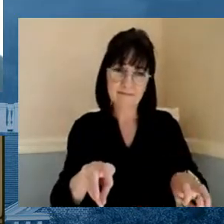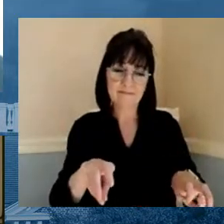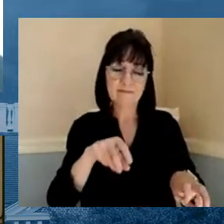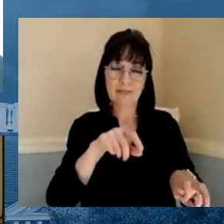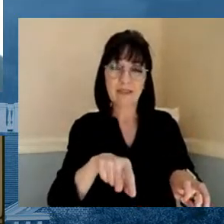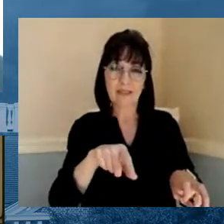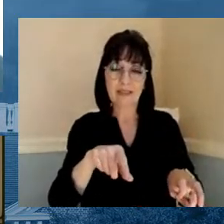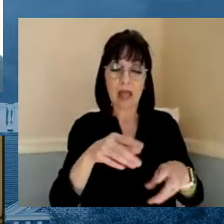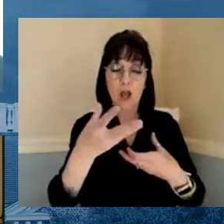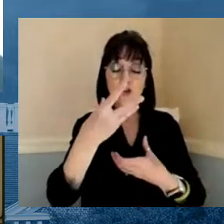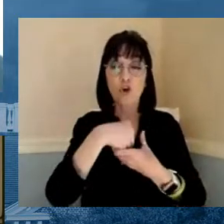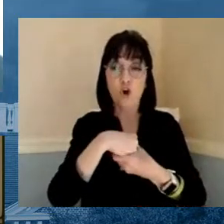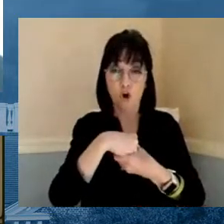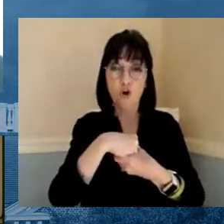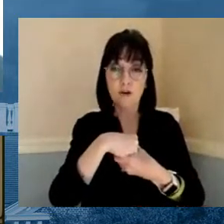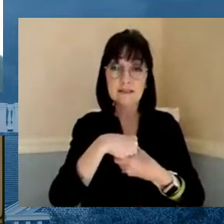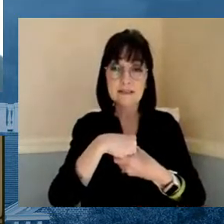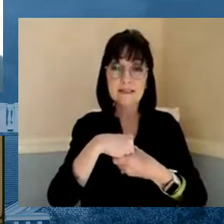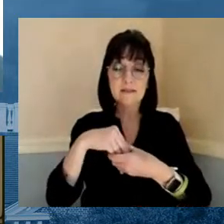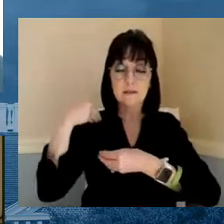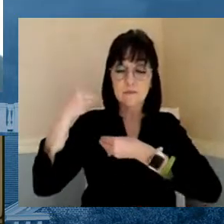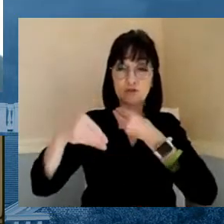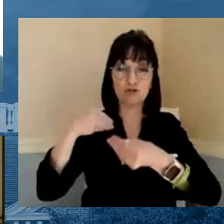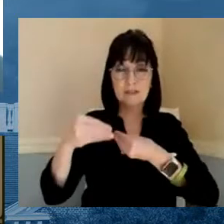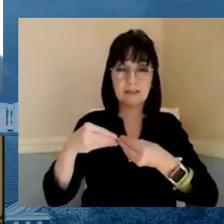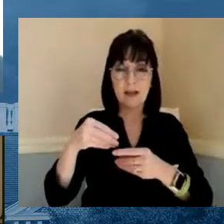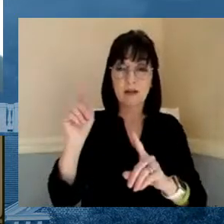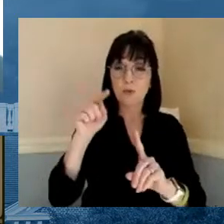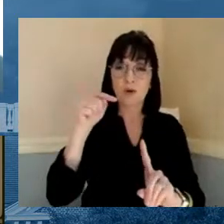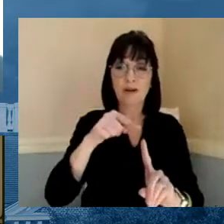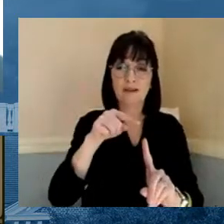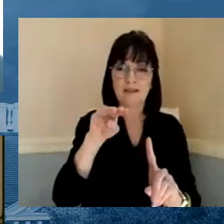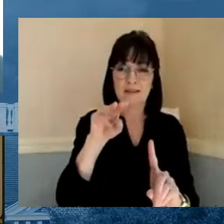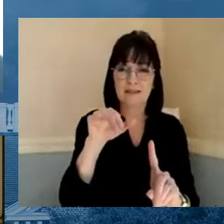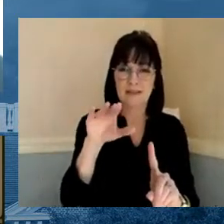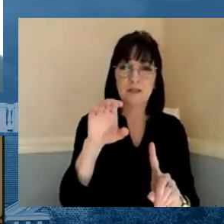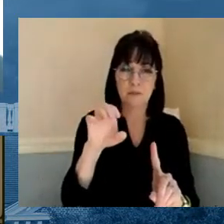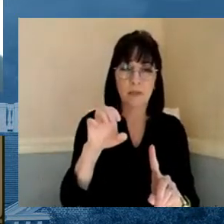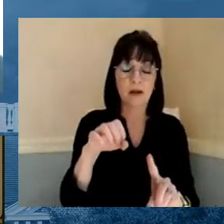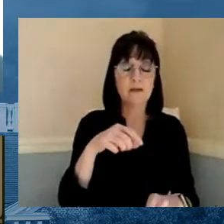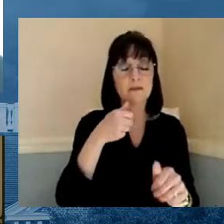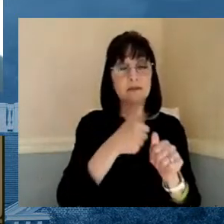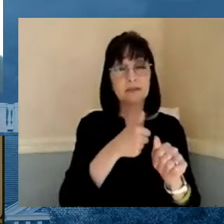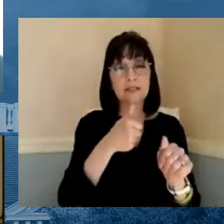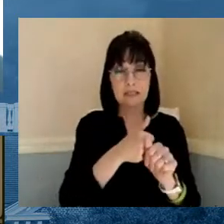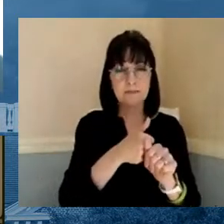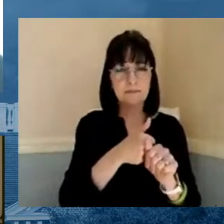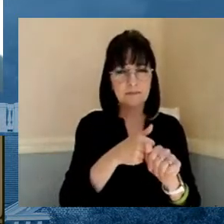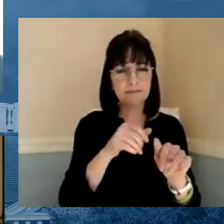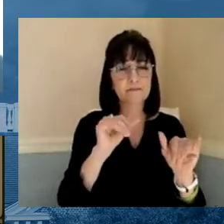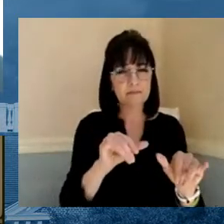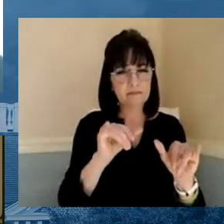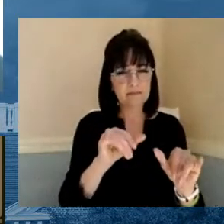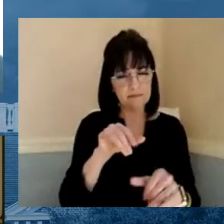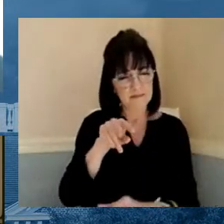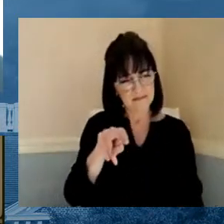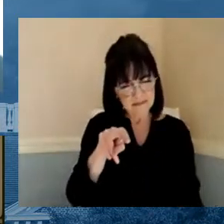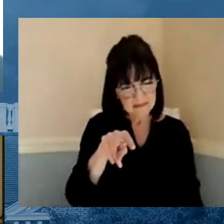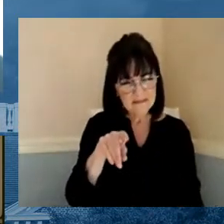autistic genetics in mice. Loving science, and especially neuroscience, she felt indifferent about this